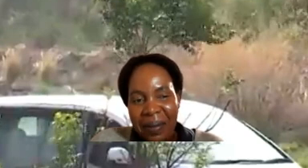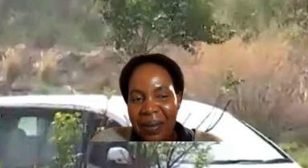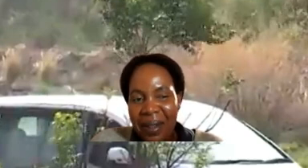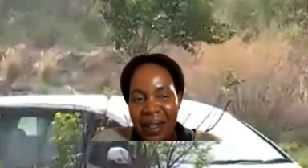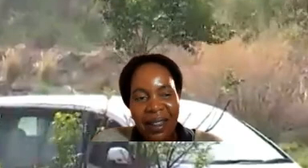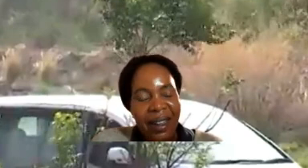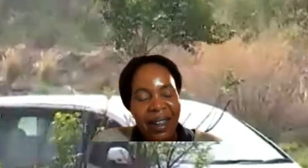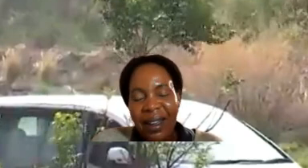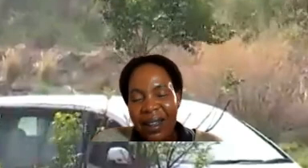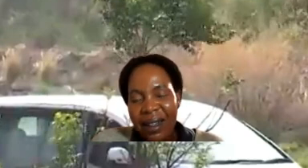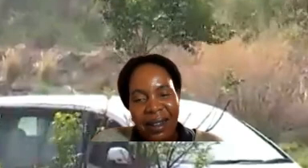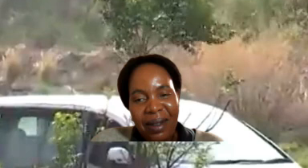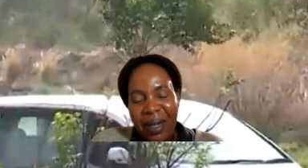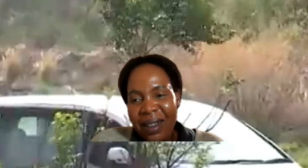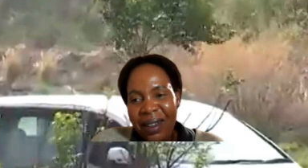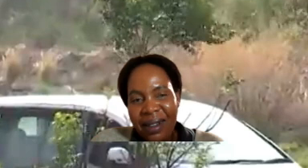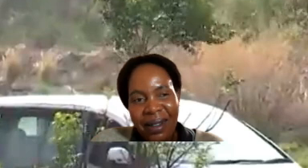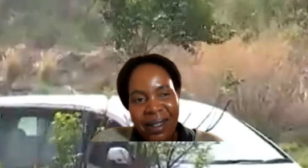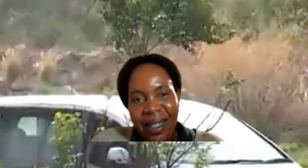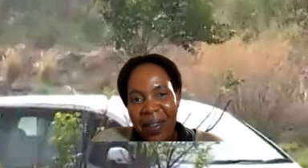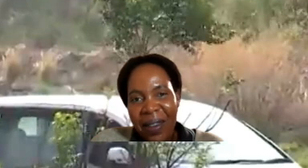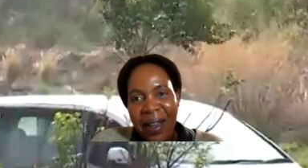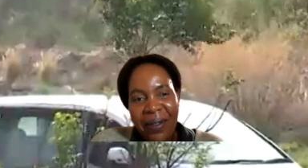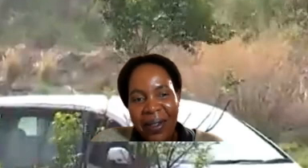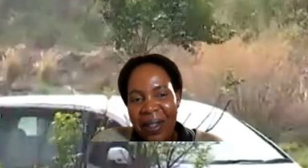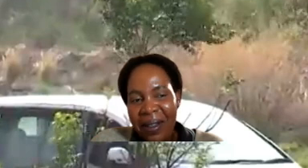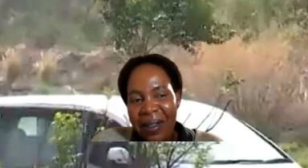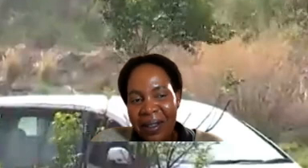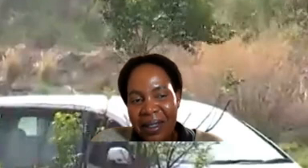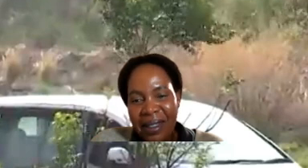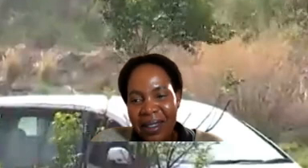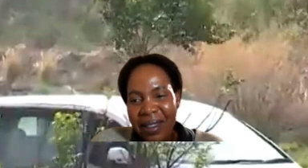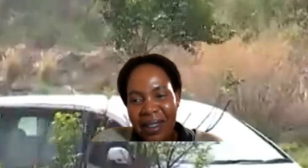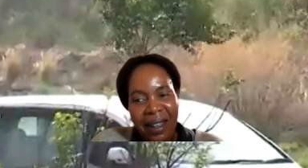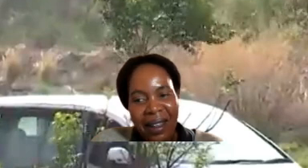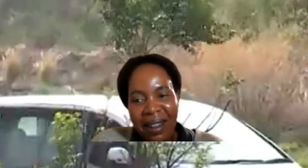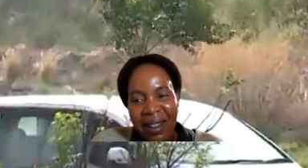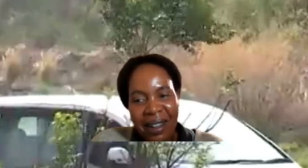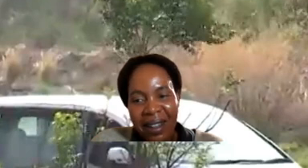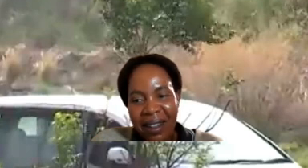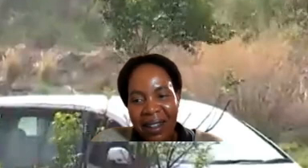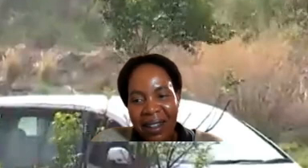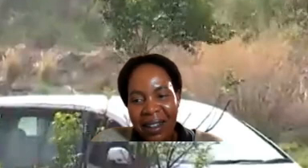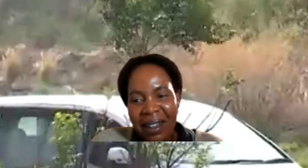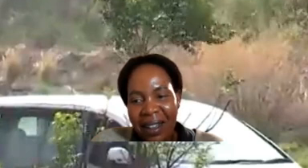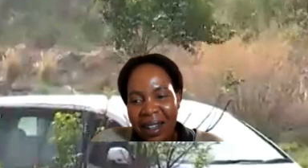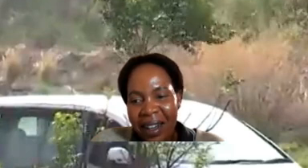mining. Oh my God, South Africans.